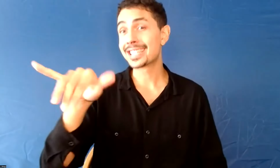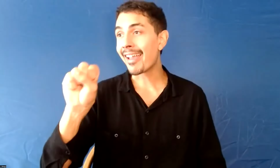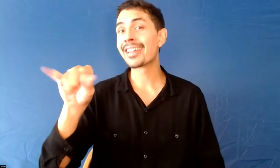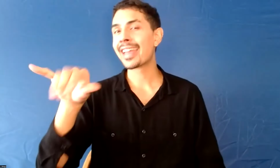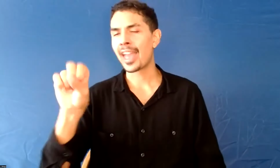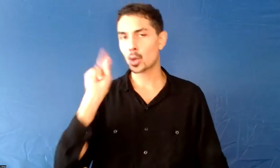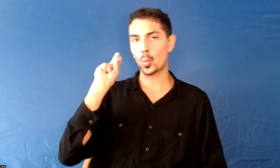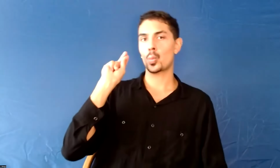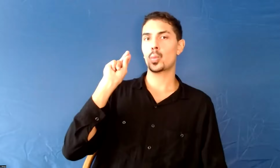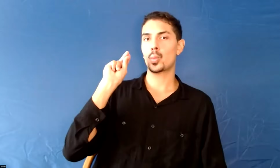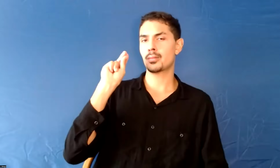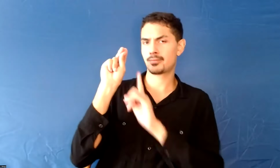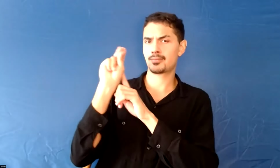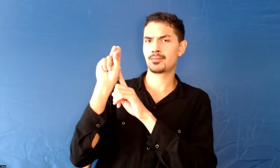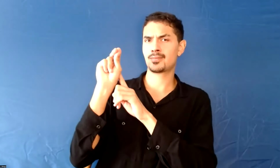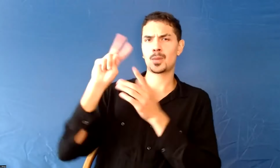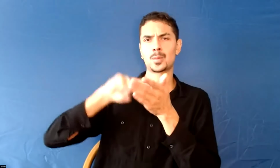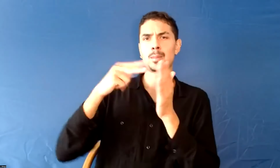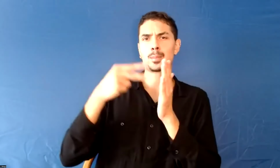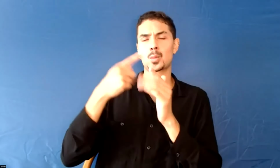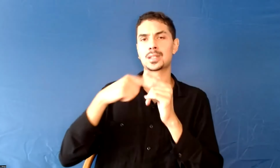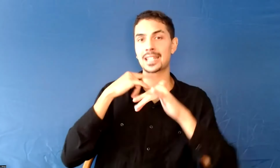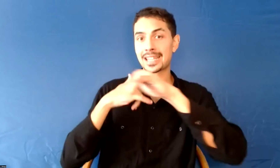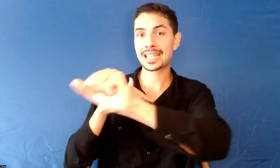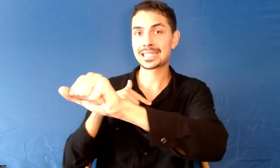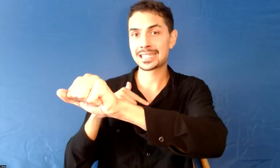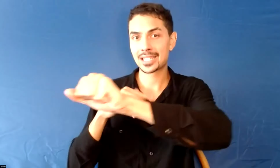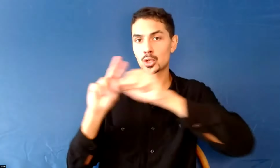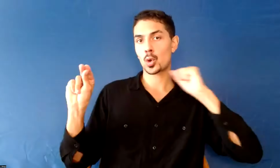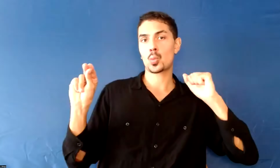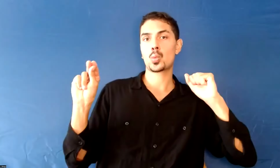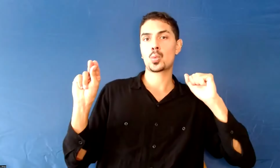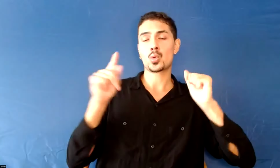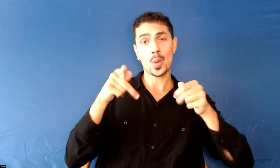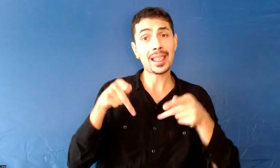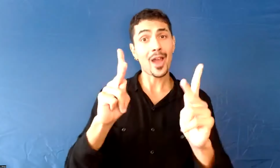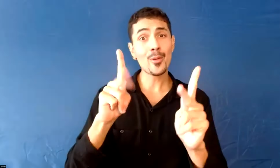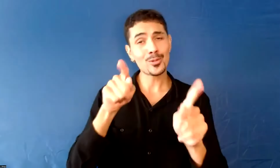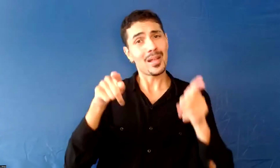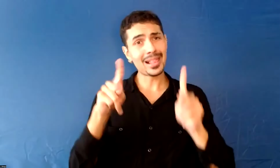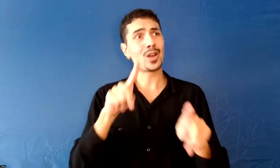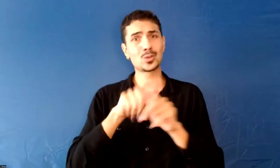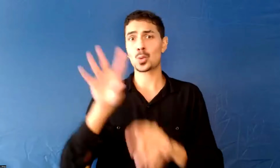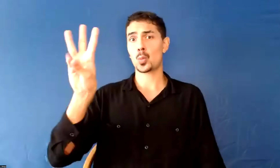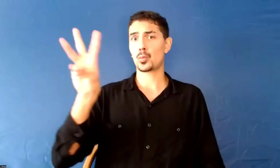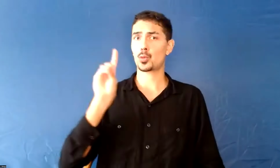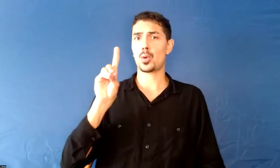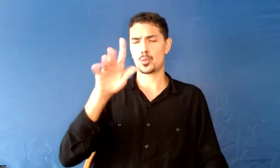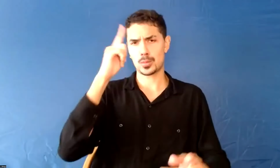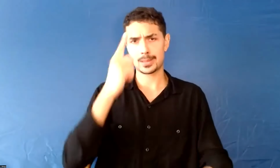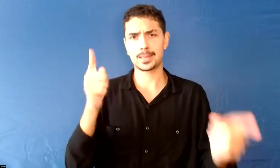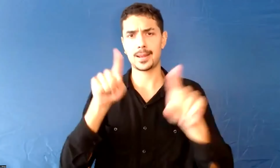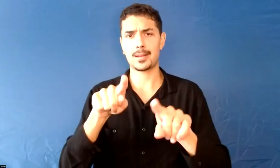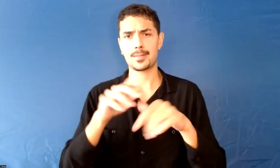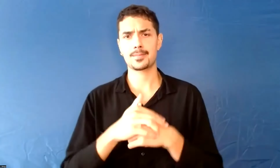that mean when you say yes and then say no? You're allowed to withdraw the consent.